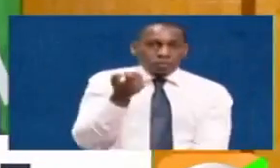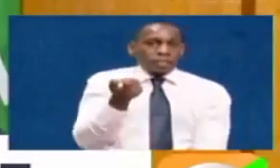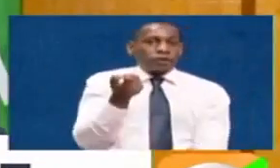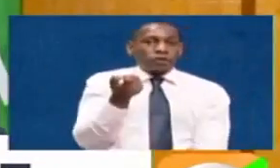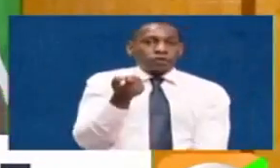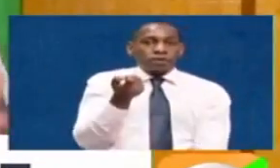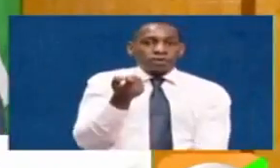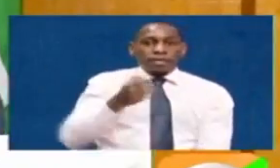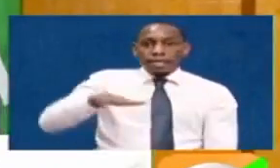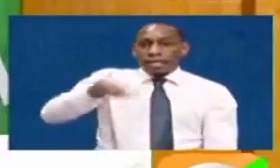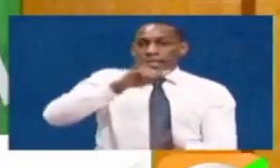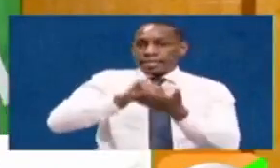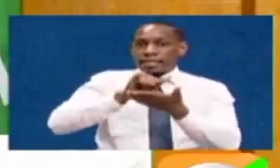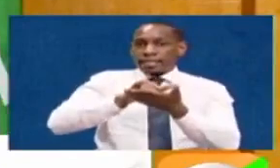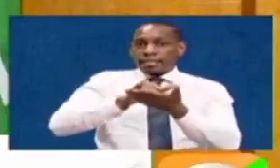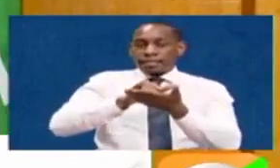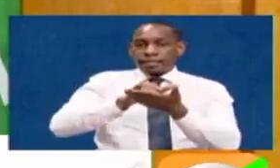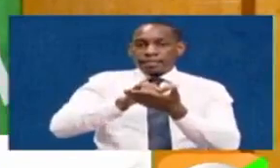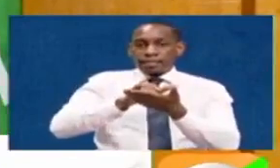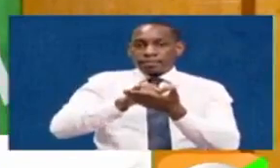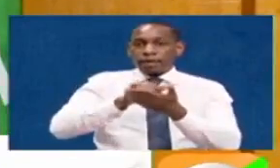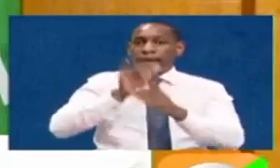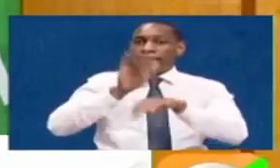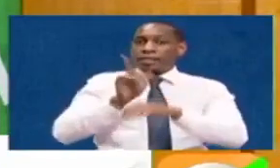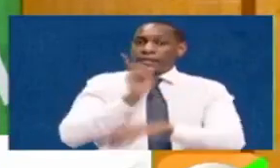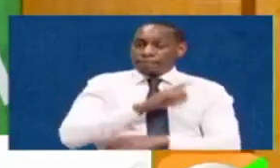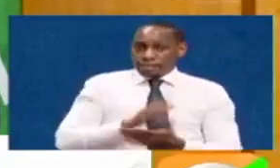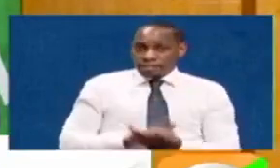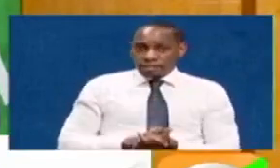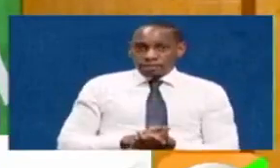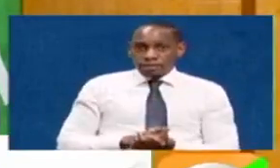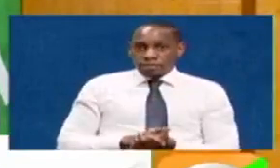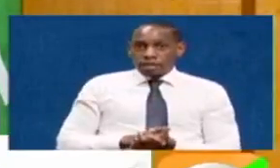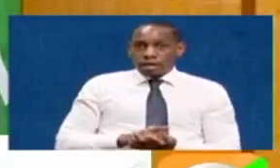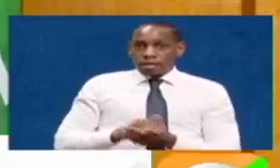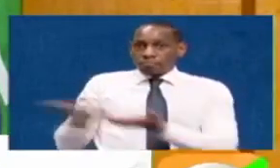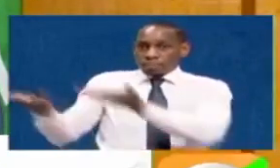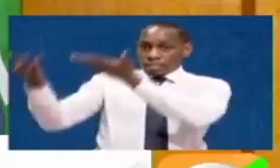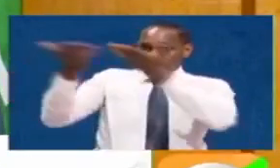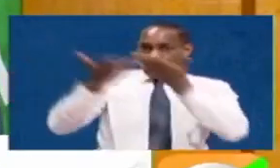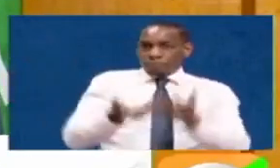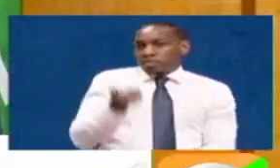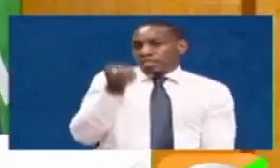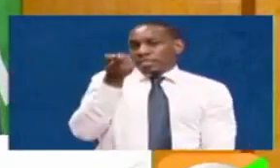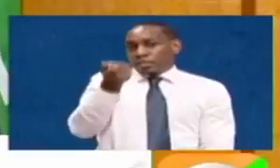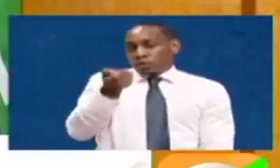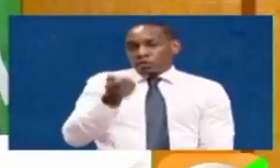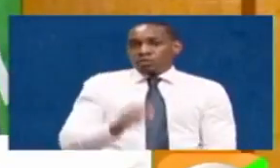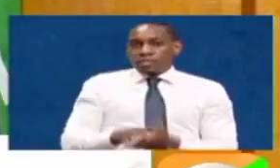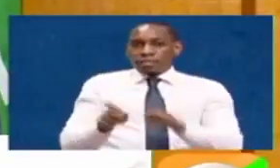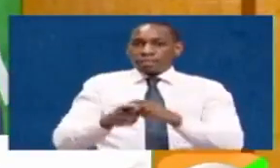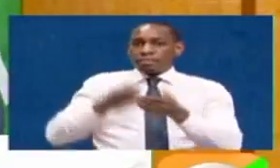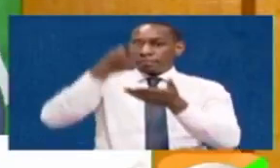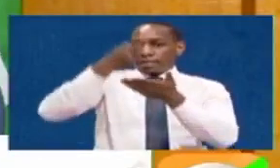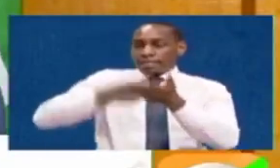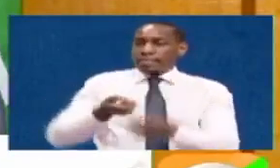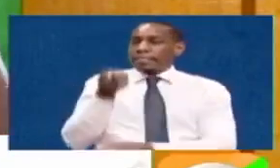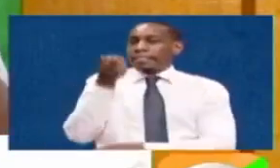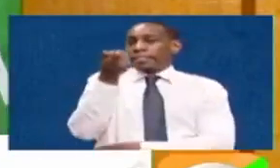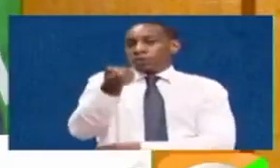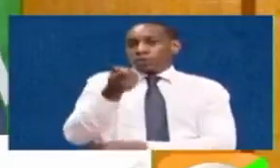from the areas that I've already cited earlier. Low imports, therefore low import duty.